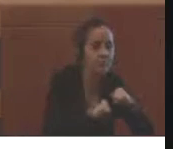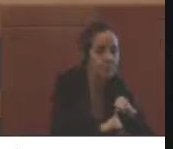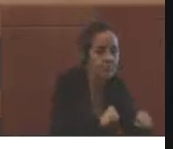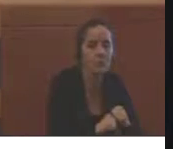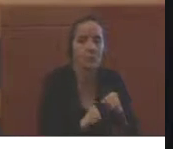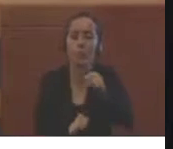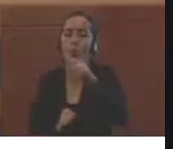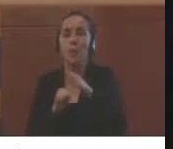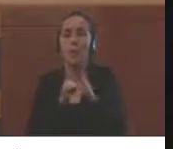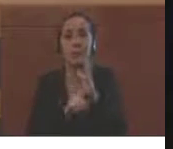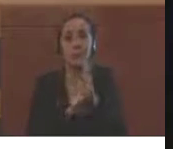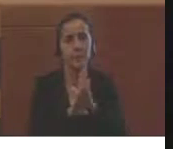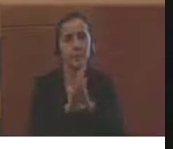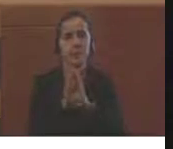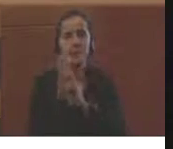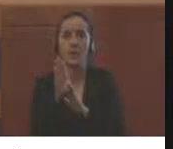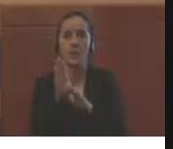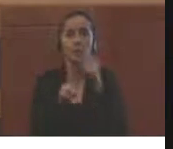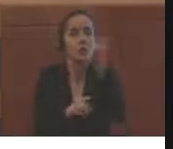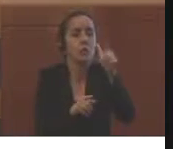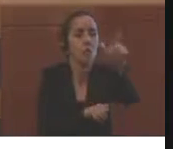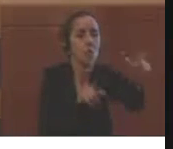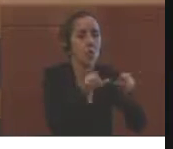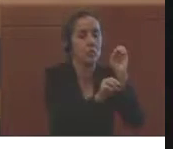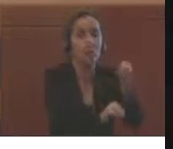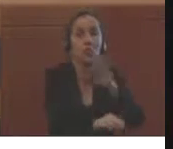for effective risk reduction such as the